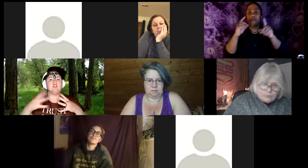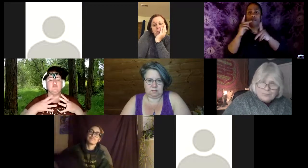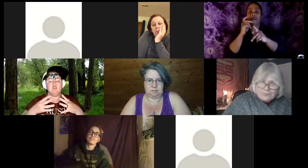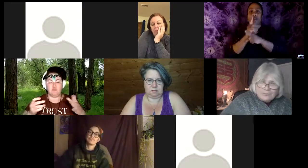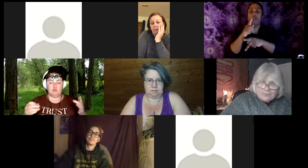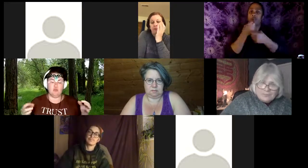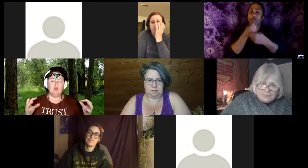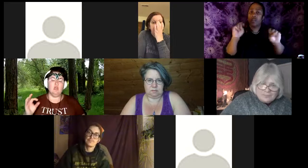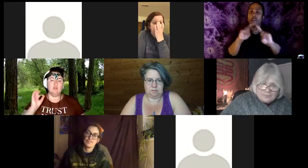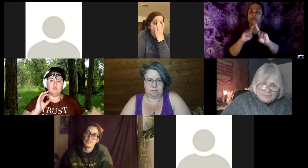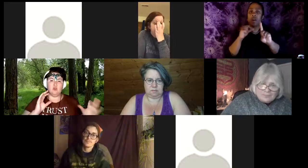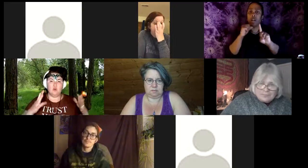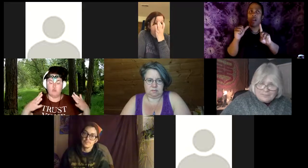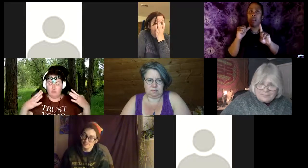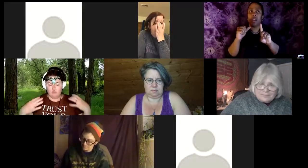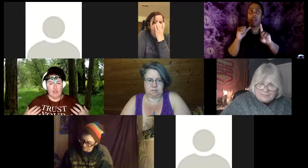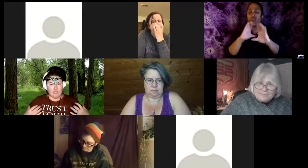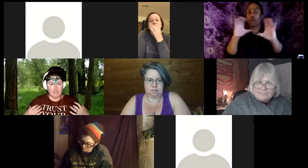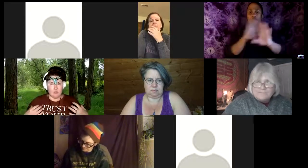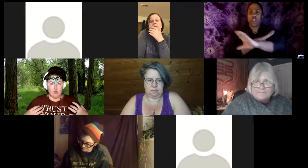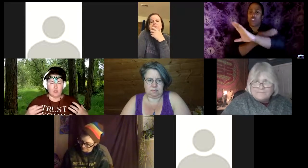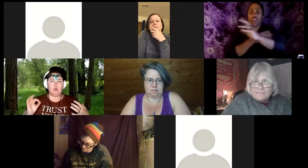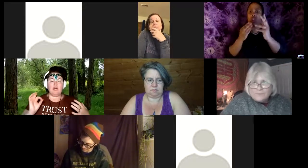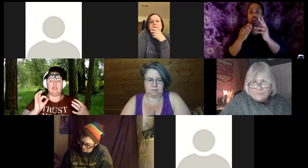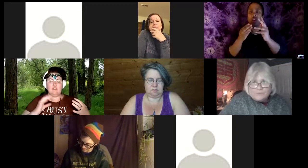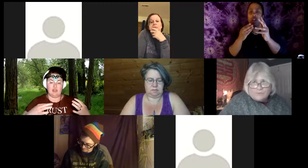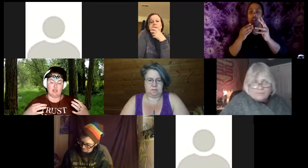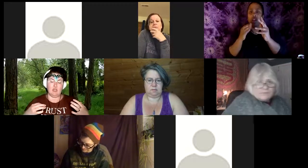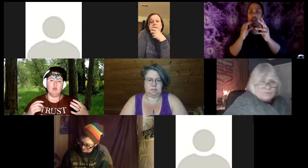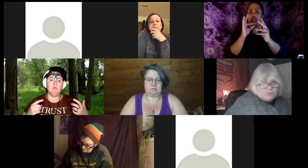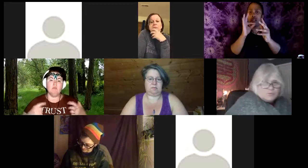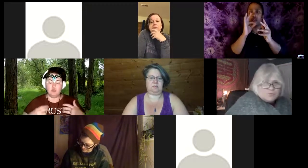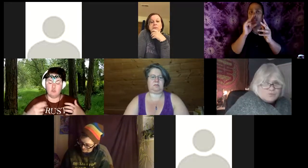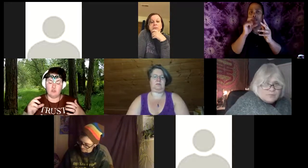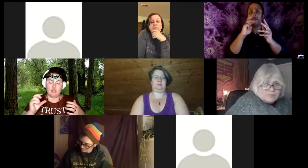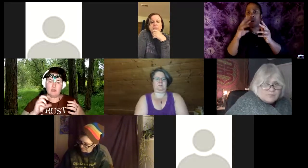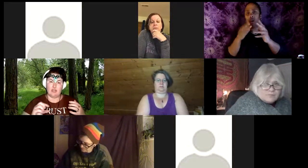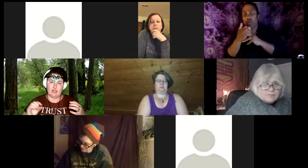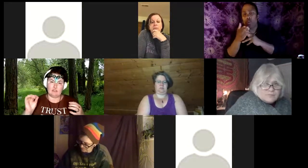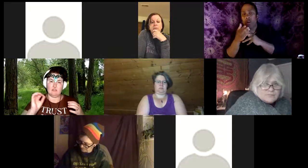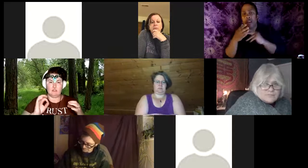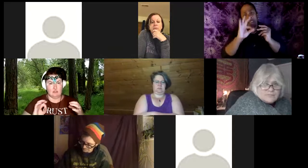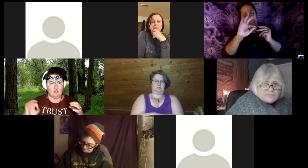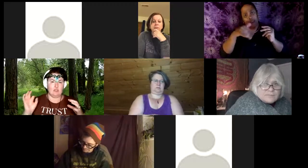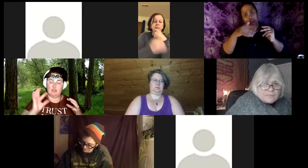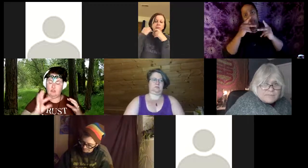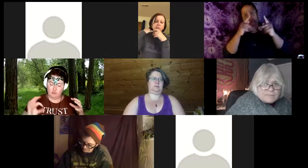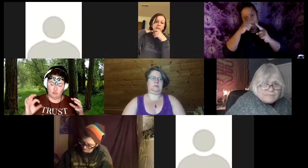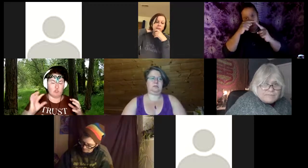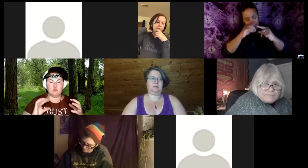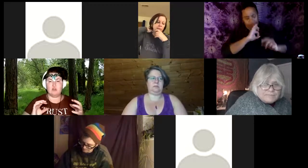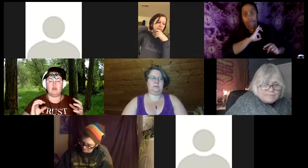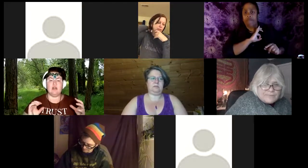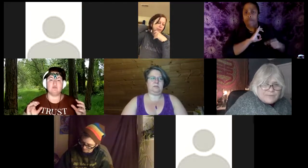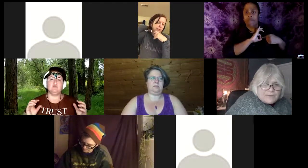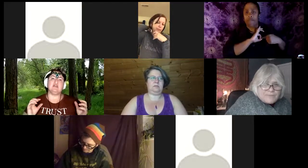allow as much to flow through. So finding that point in your body and then moving that the knife,